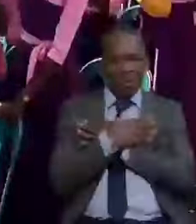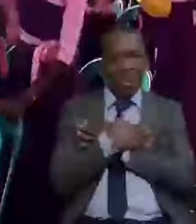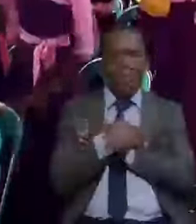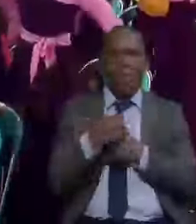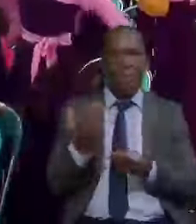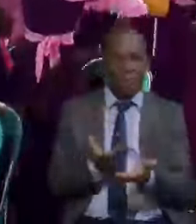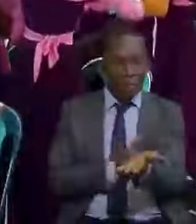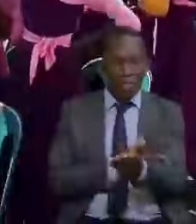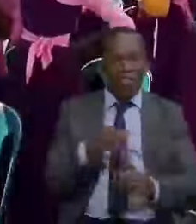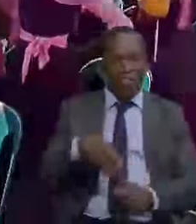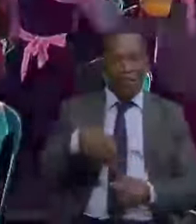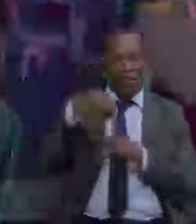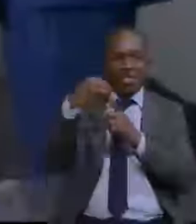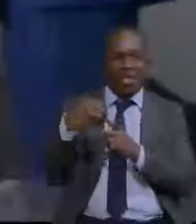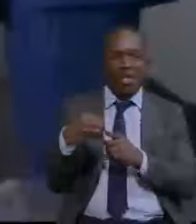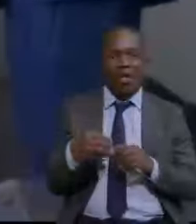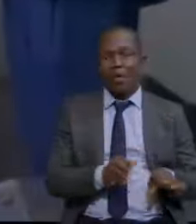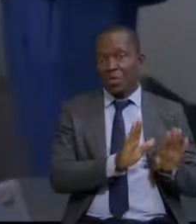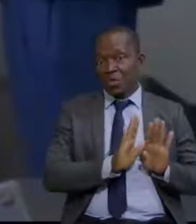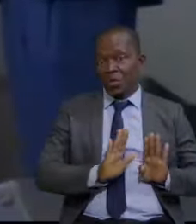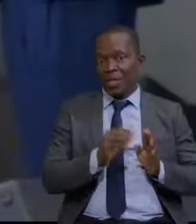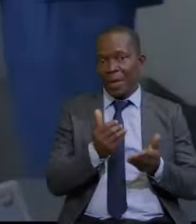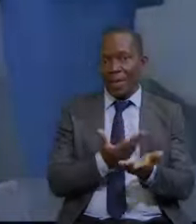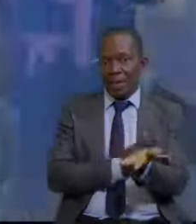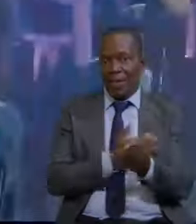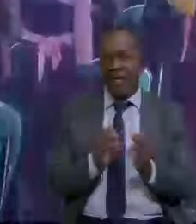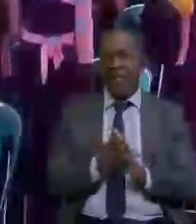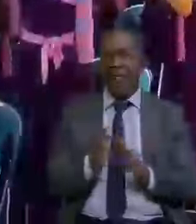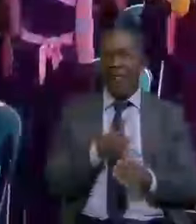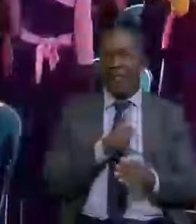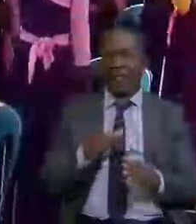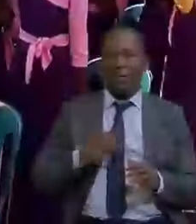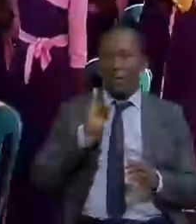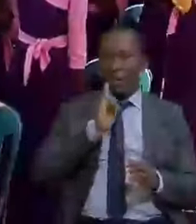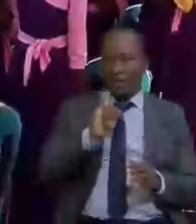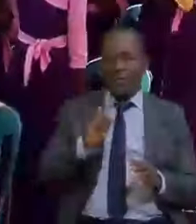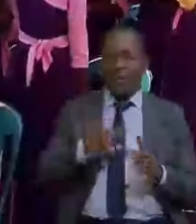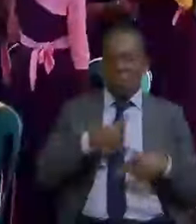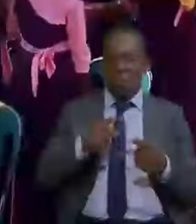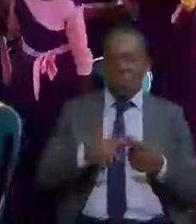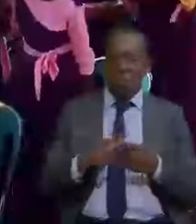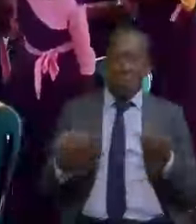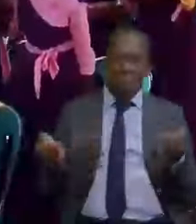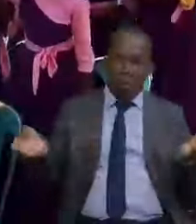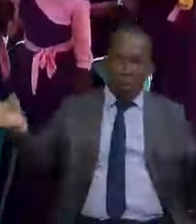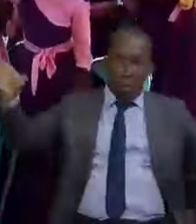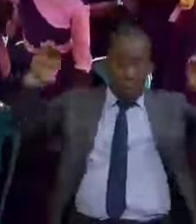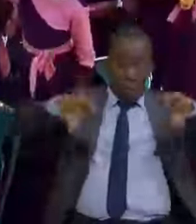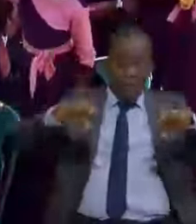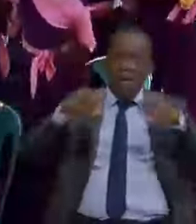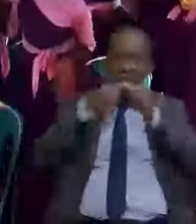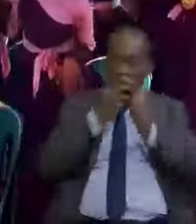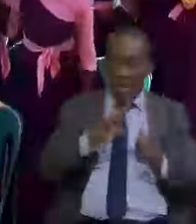is going to open the heavens and shower blessings upon every life in